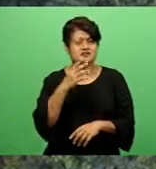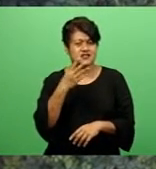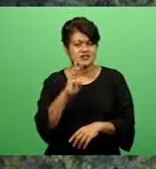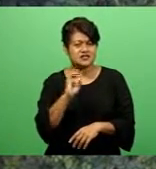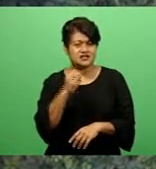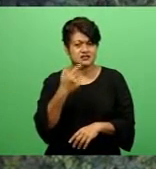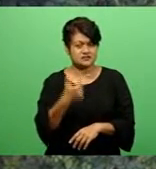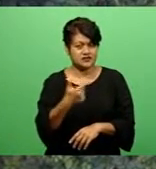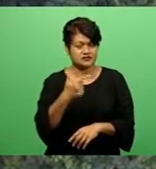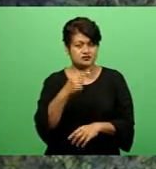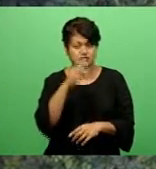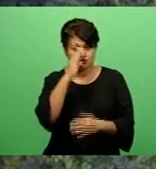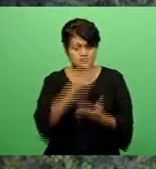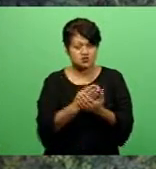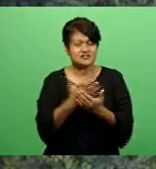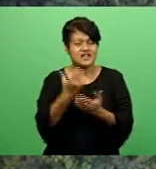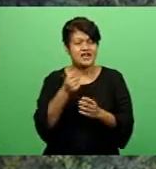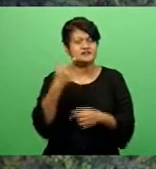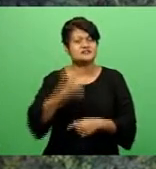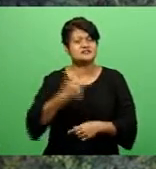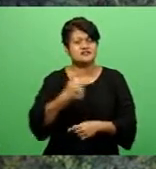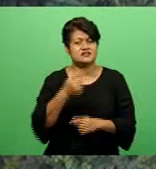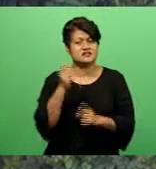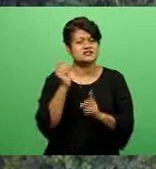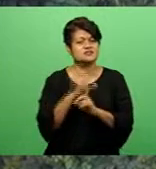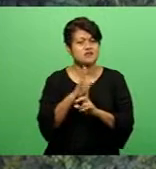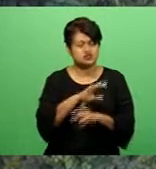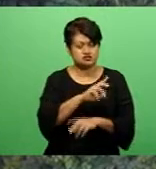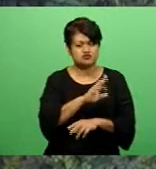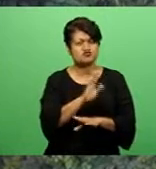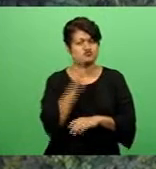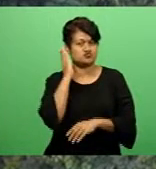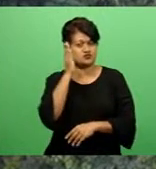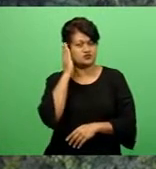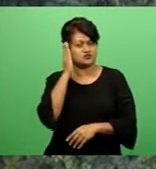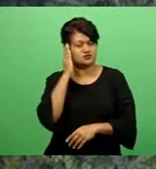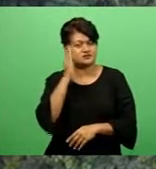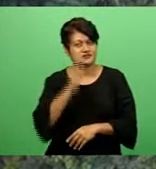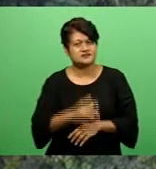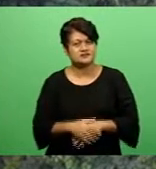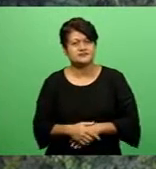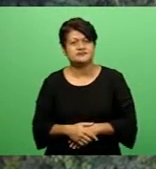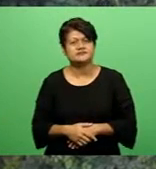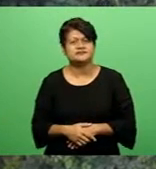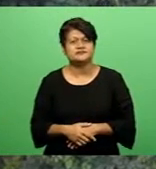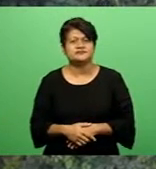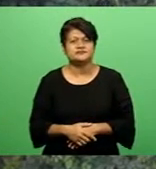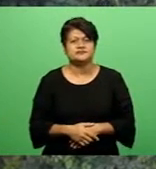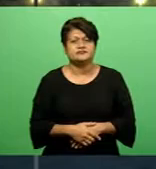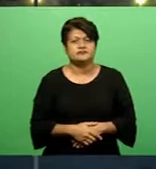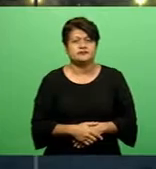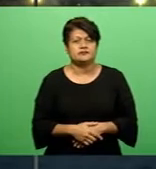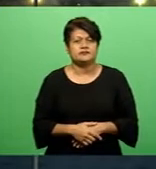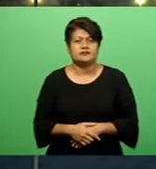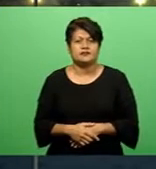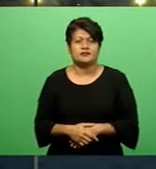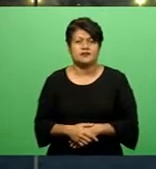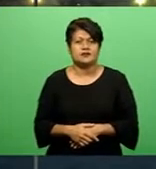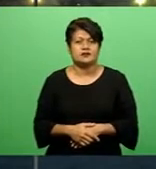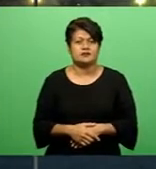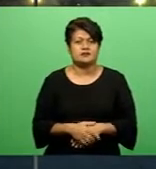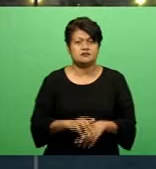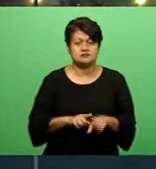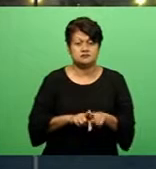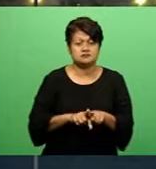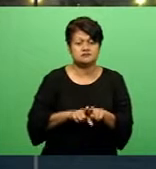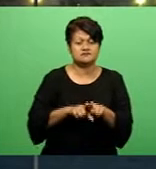17 special schools across the country have hearing disability. Jeshu Lal, FBC News.